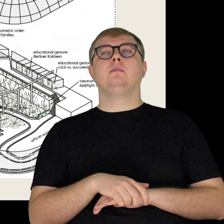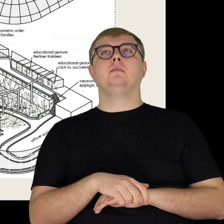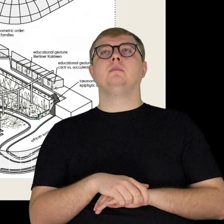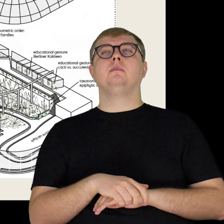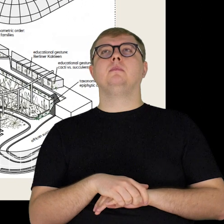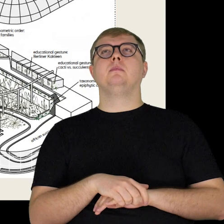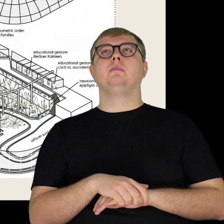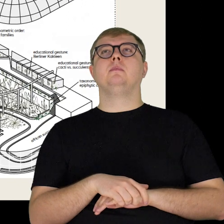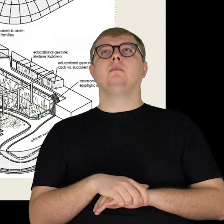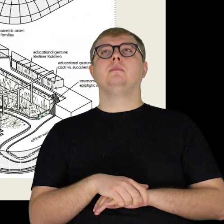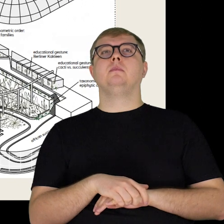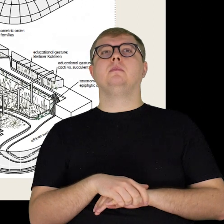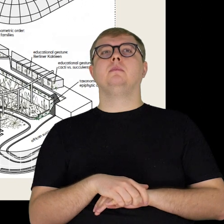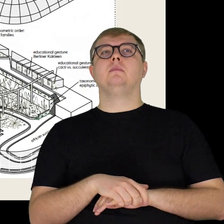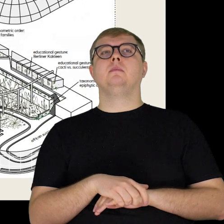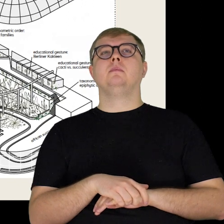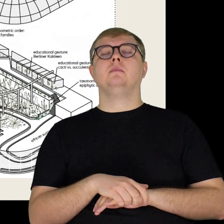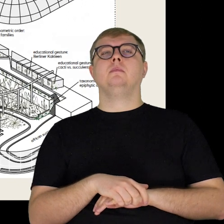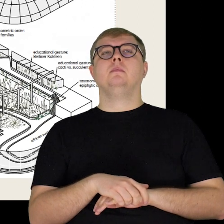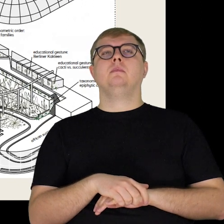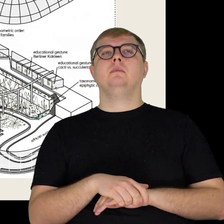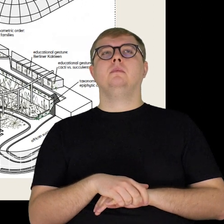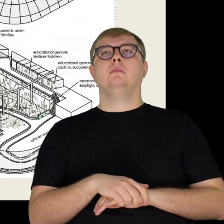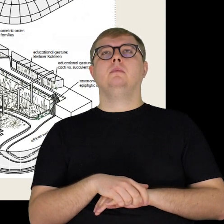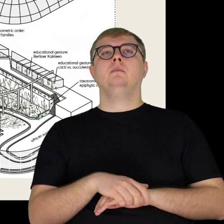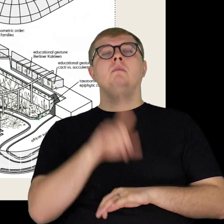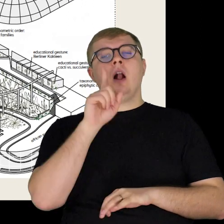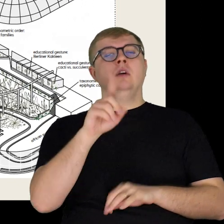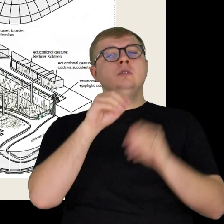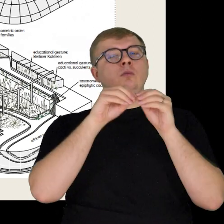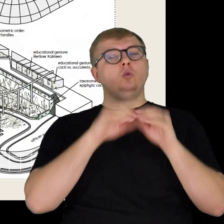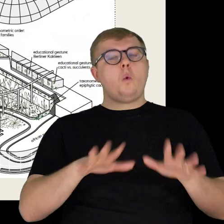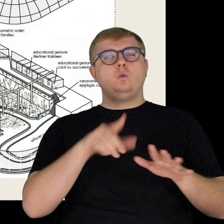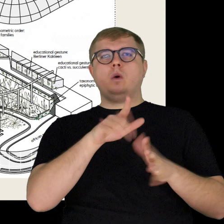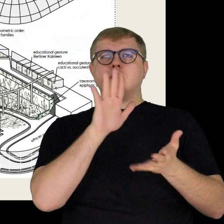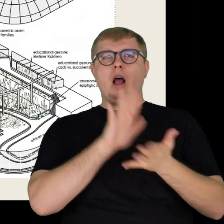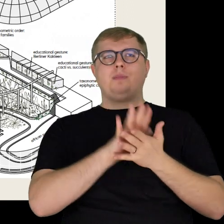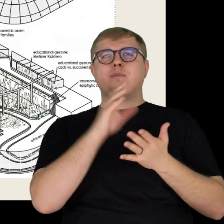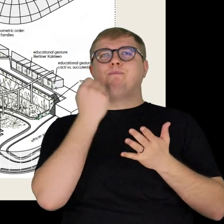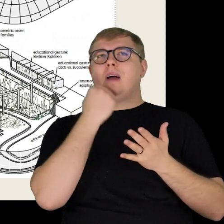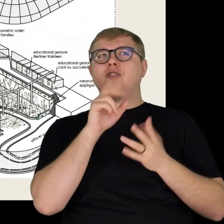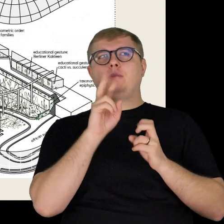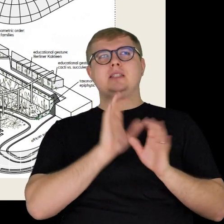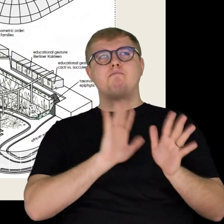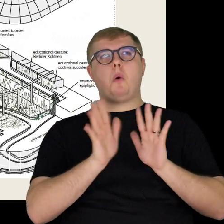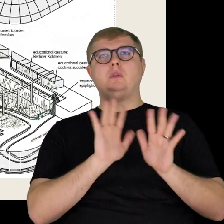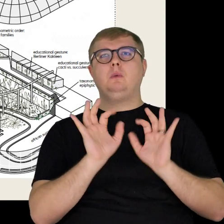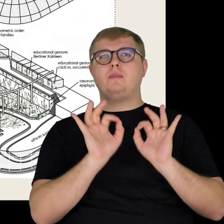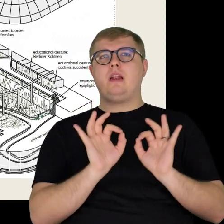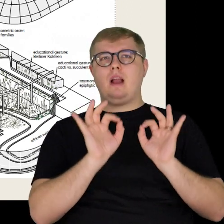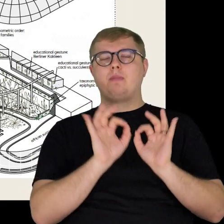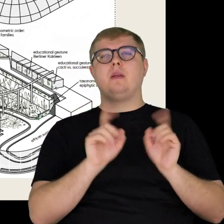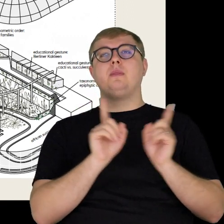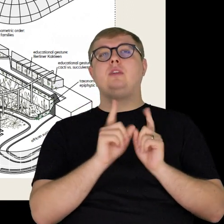these structures become reproduced in more subtle ways as well. So many of the plants, as many of you are aware, have been